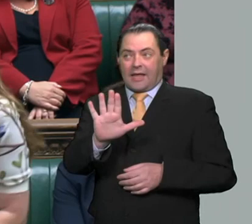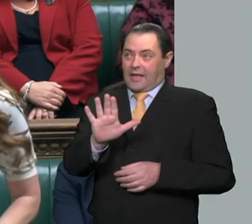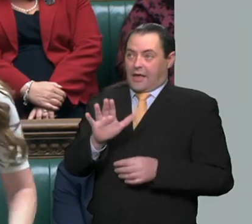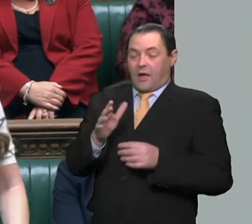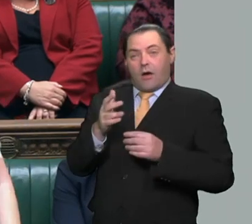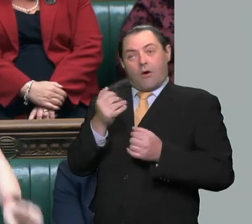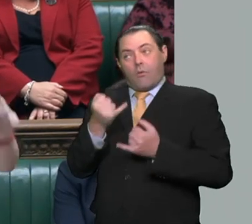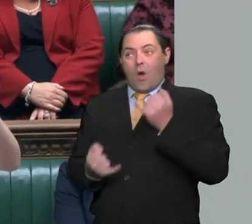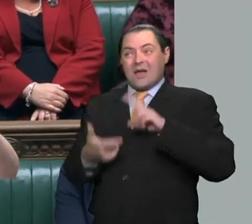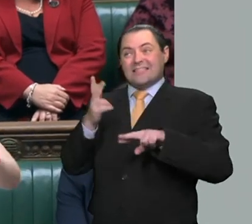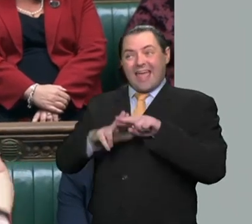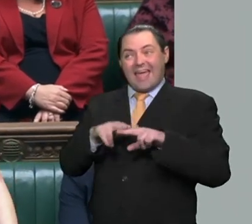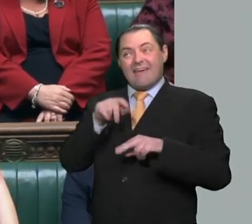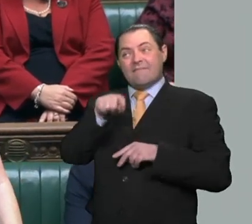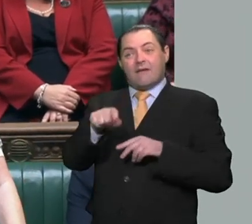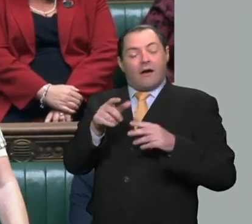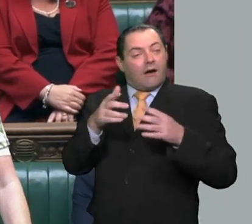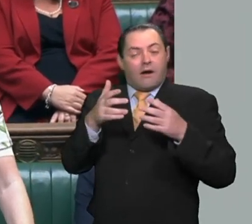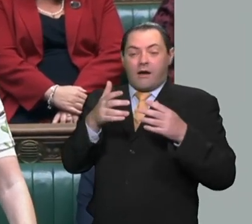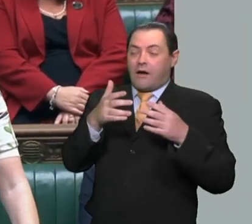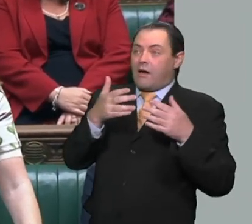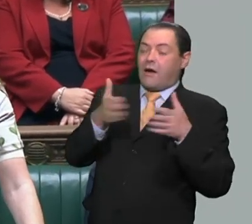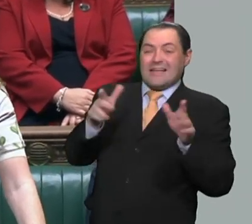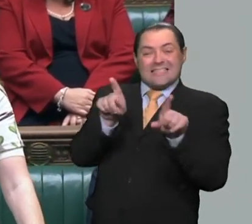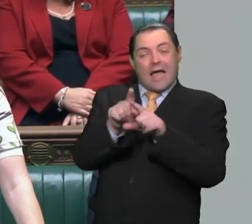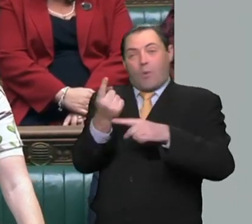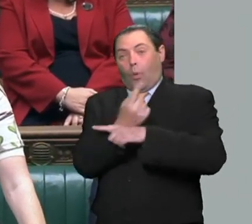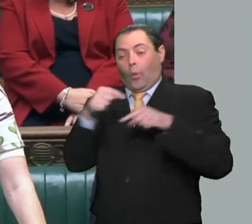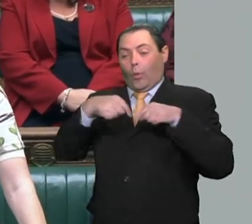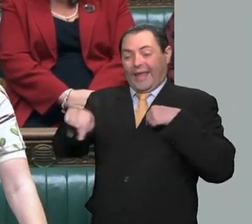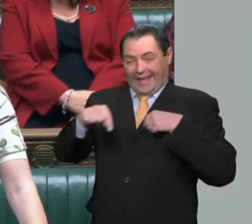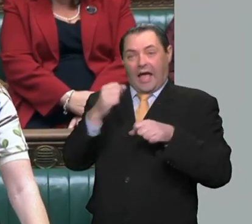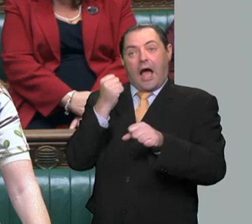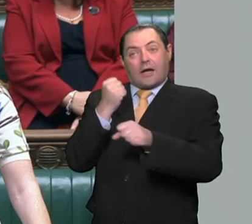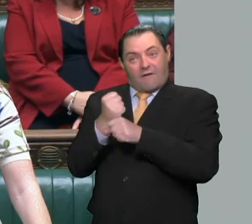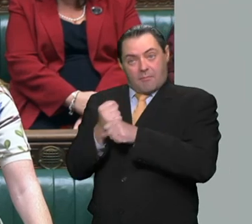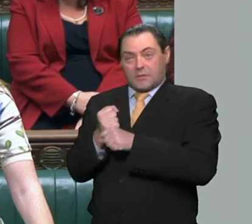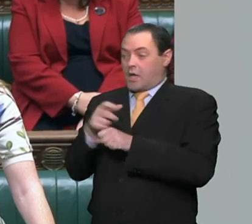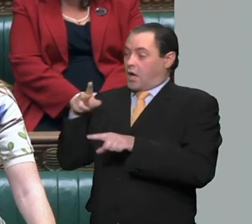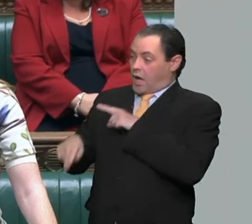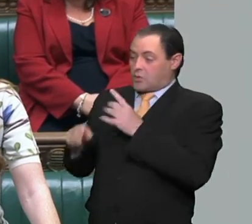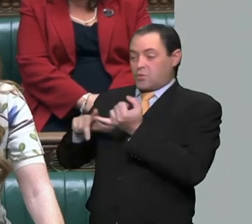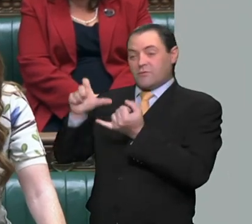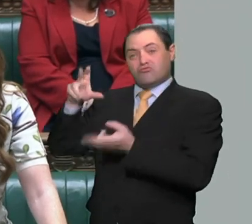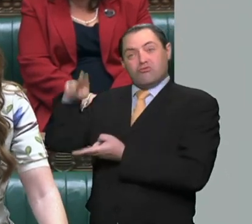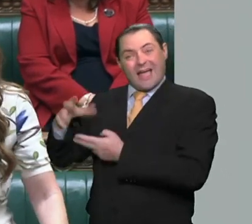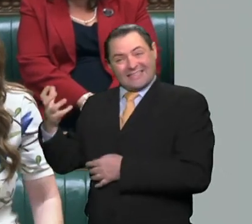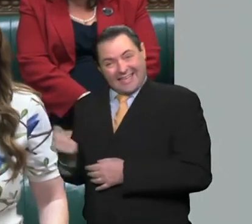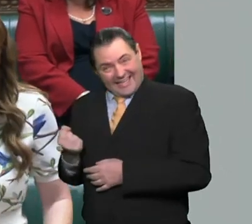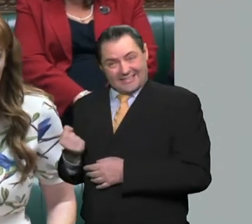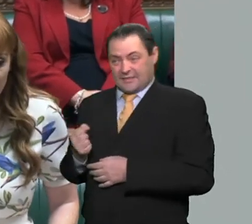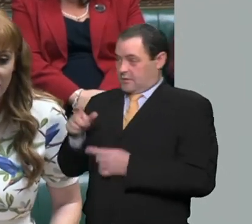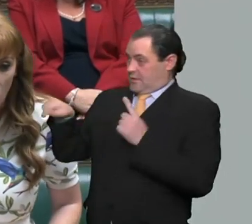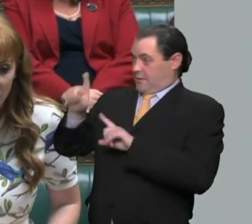was open. The very same week that the government is cutting universal credit, working